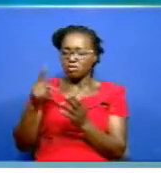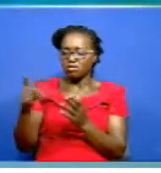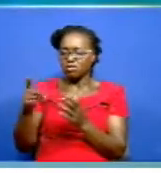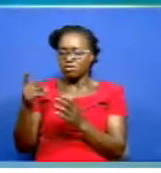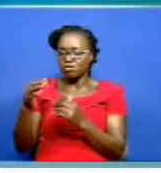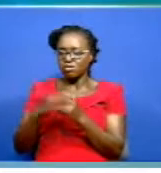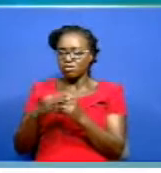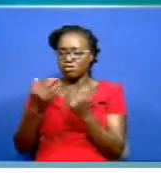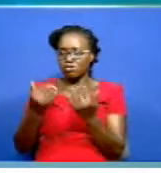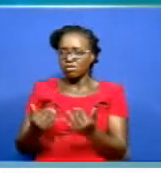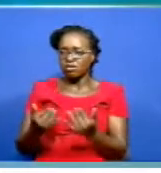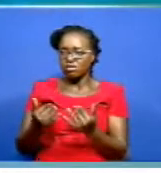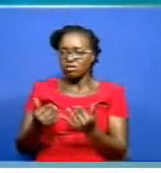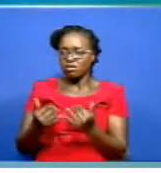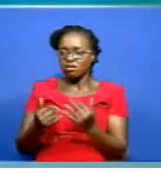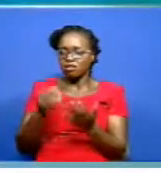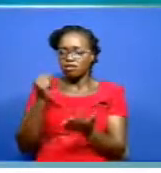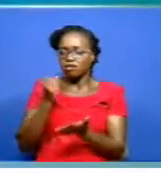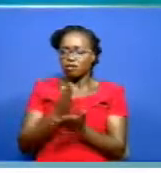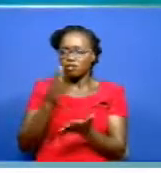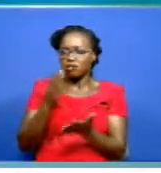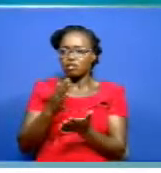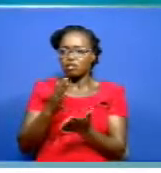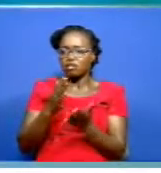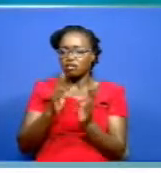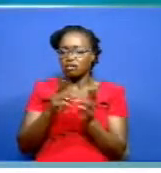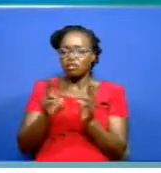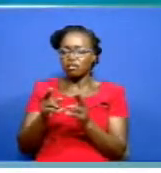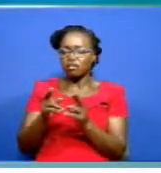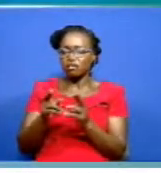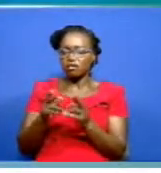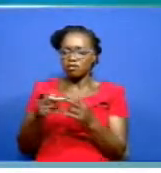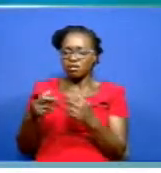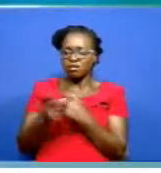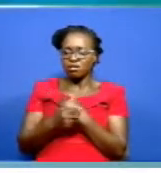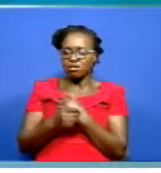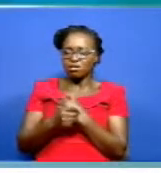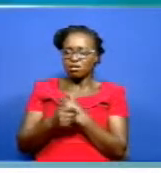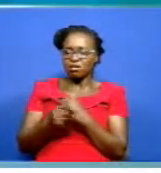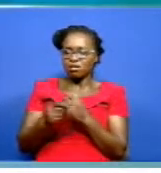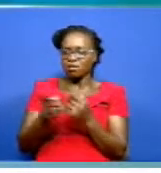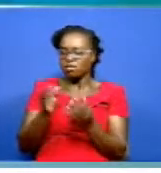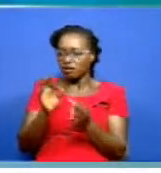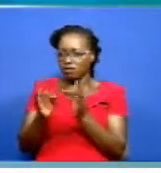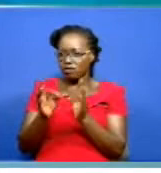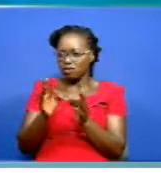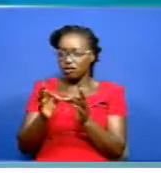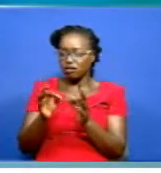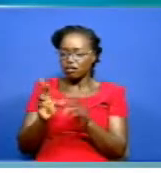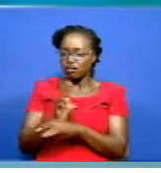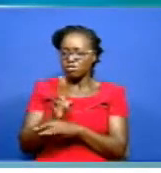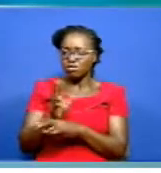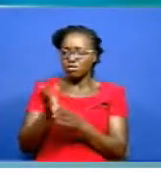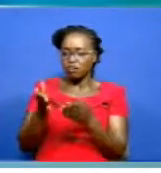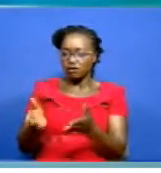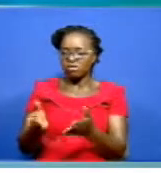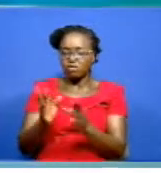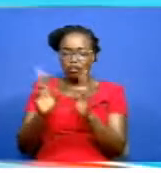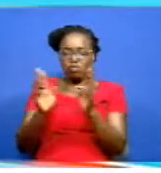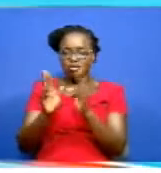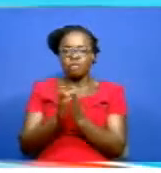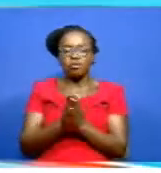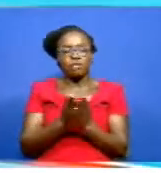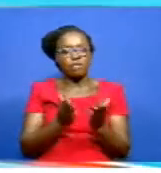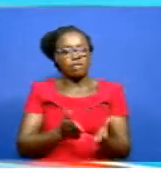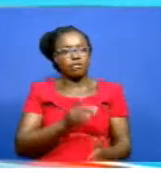current setting, the normal vaccination range, so we can use our existing equipment. And here in